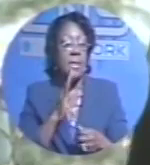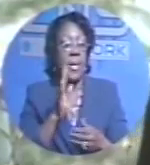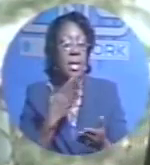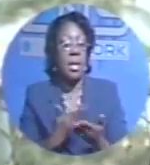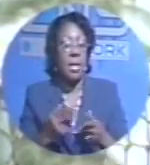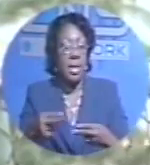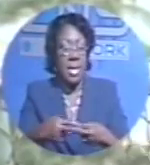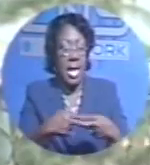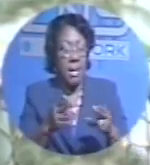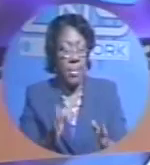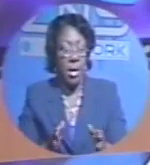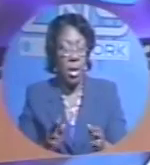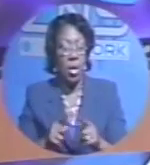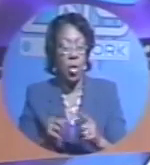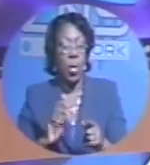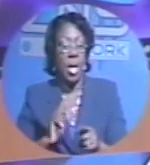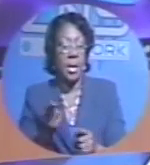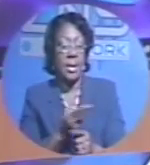neighbor to us.